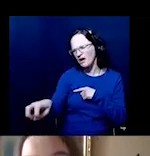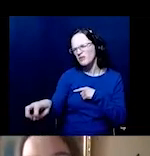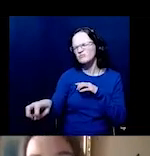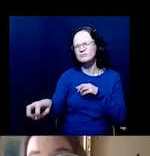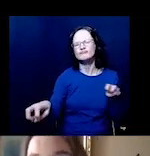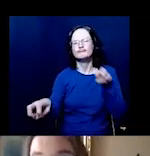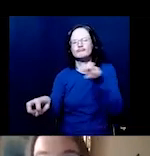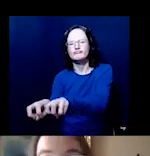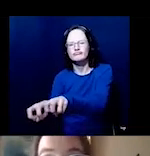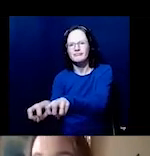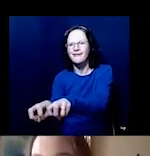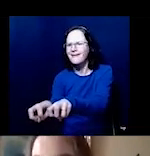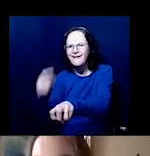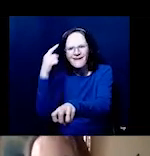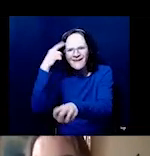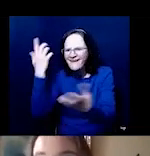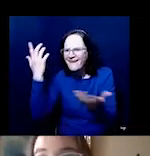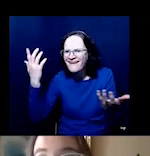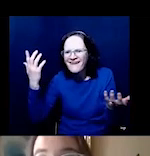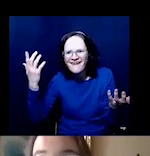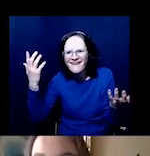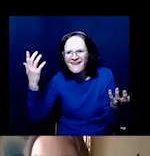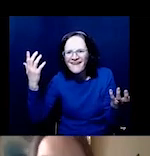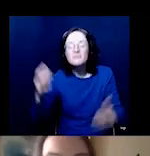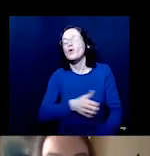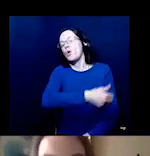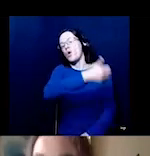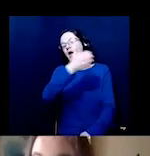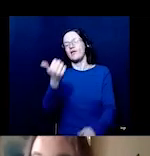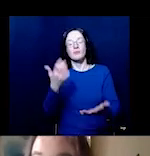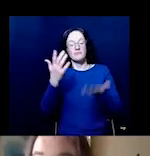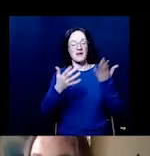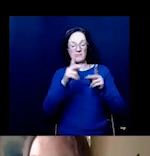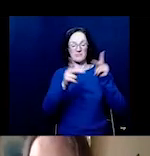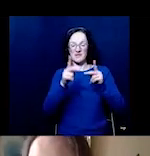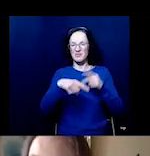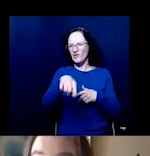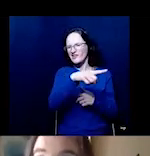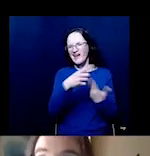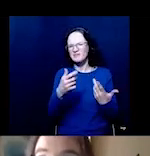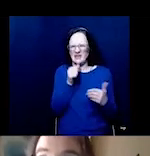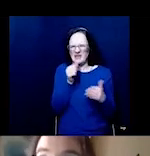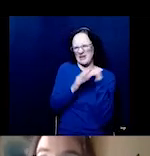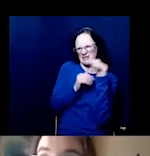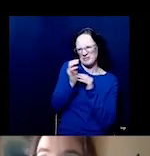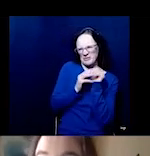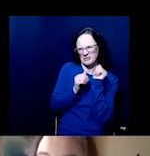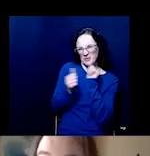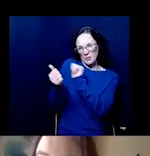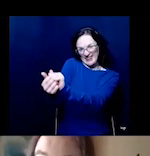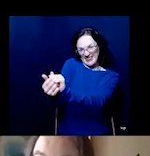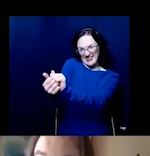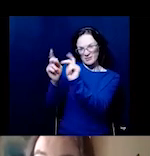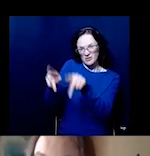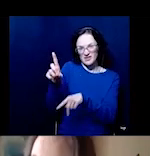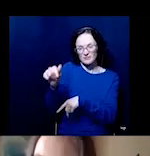often uncomfortable going towards students with disabilities. I realized that by talking to one of my friends. She didn't need a